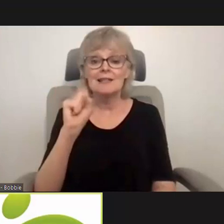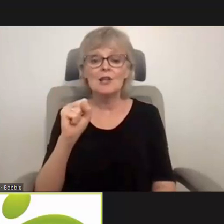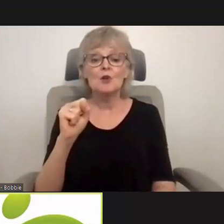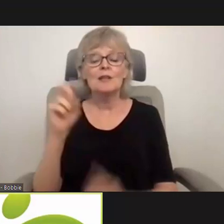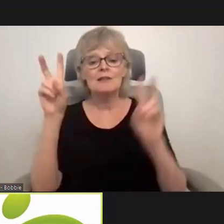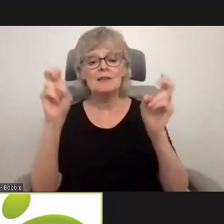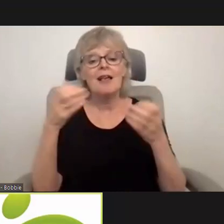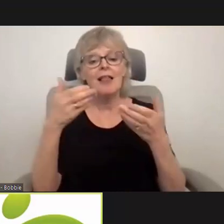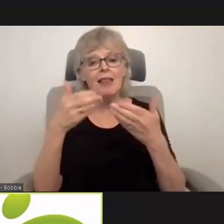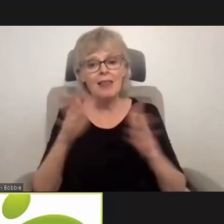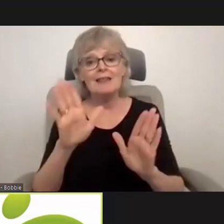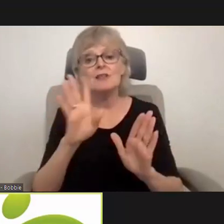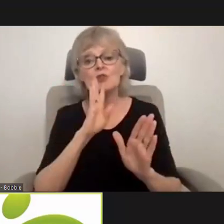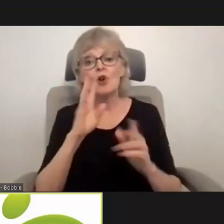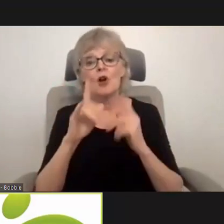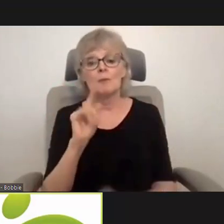with